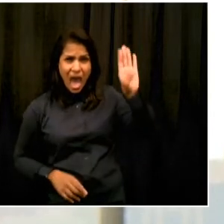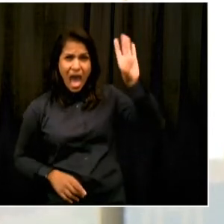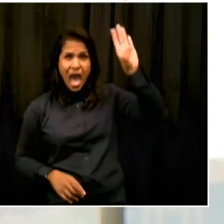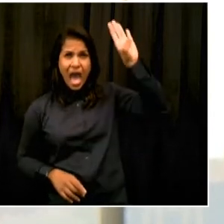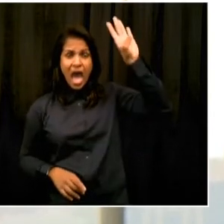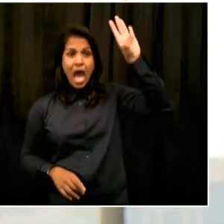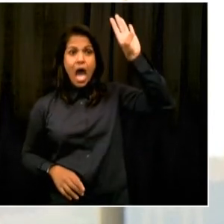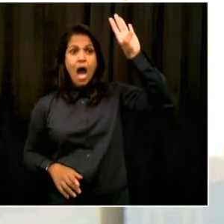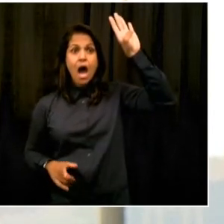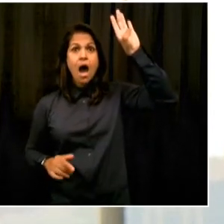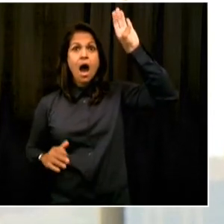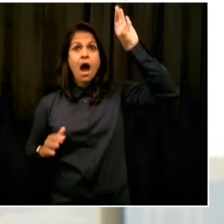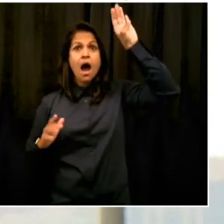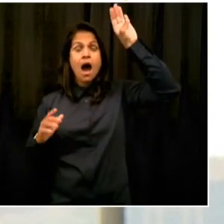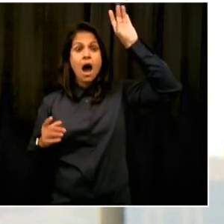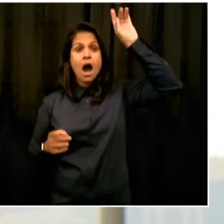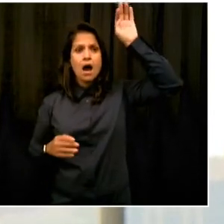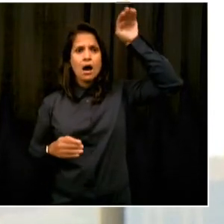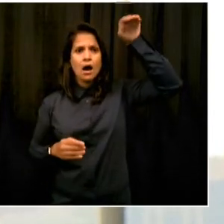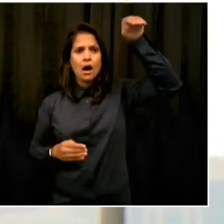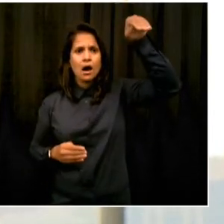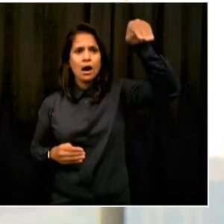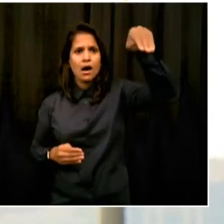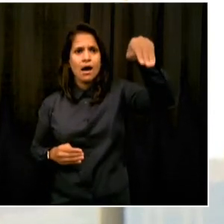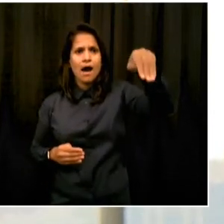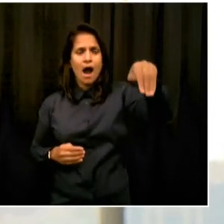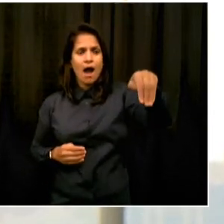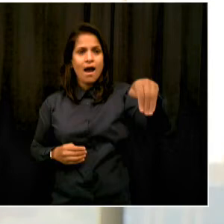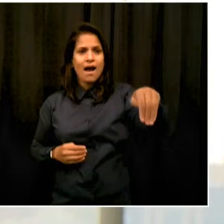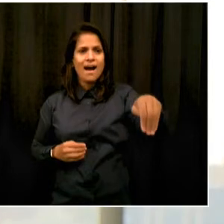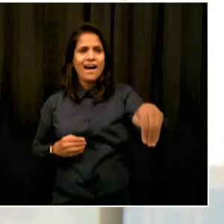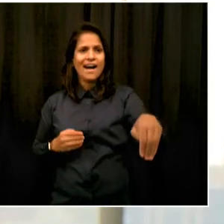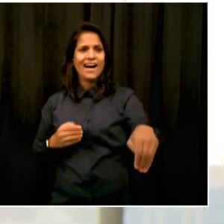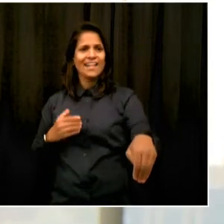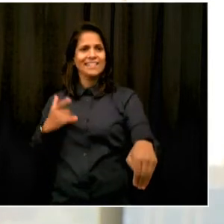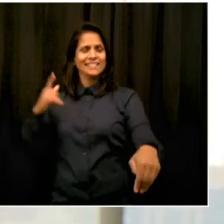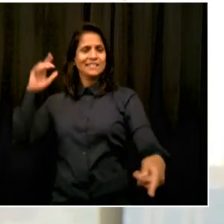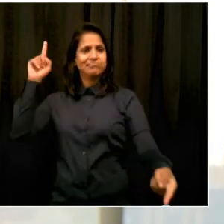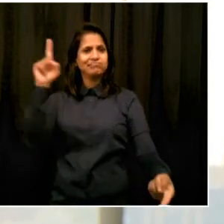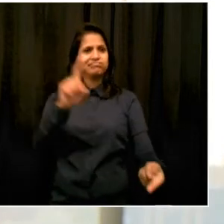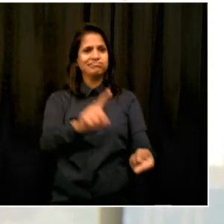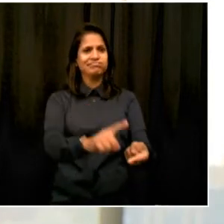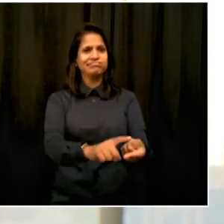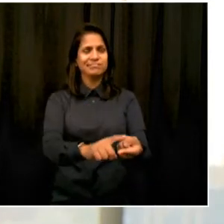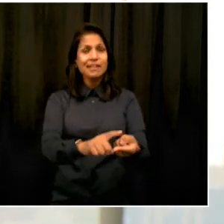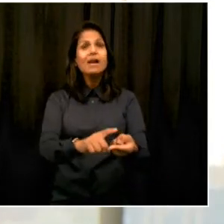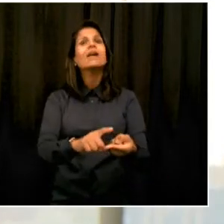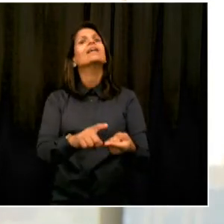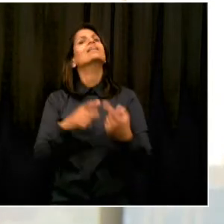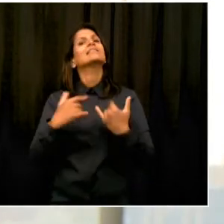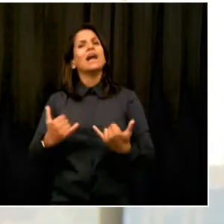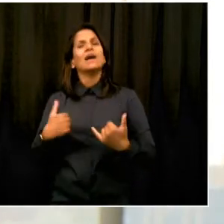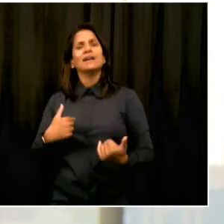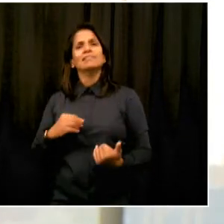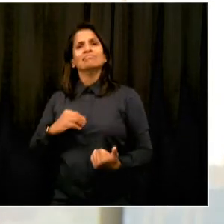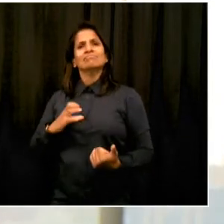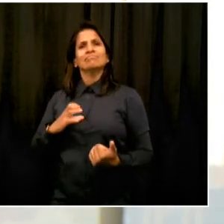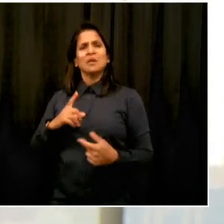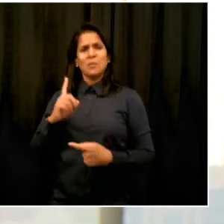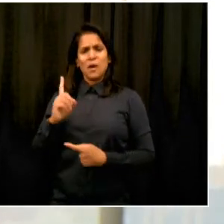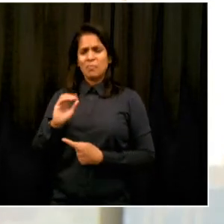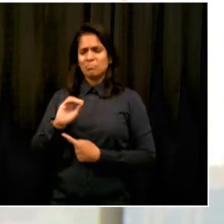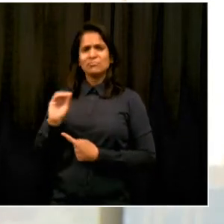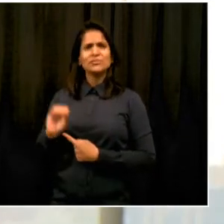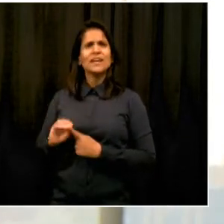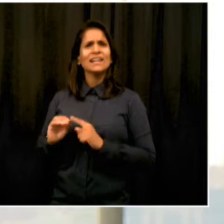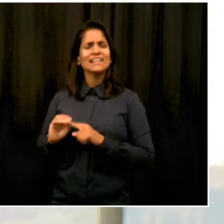Day after day, at 1% positive rate or less, day after